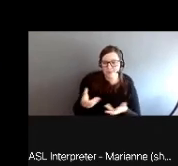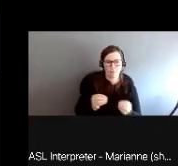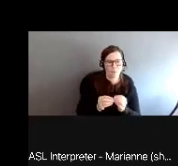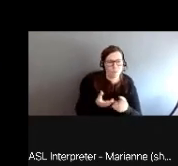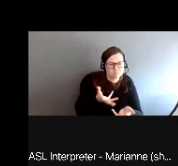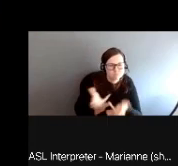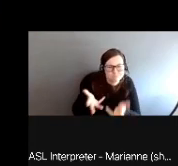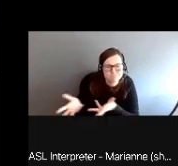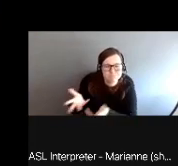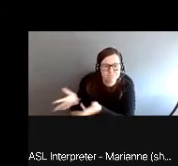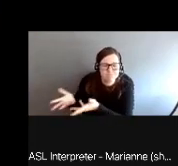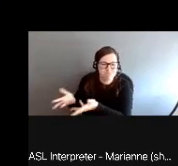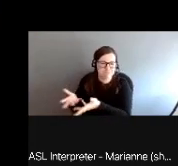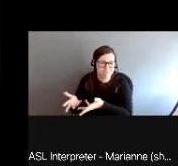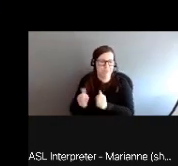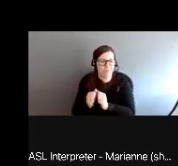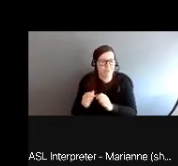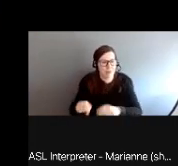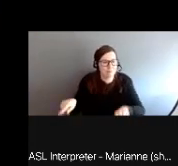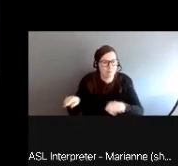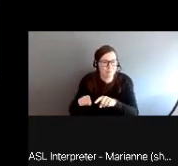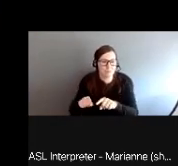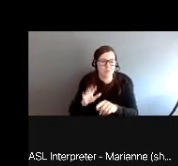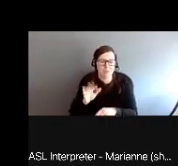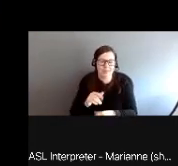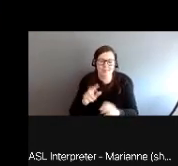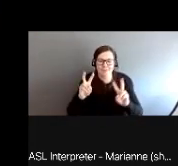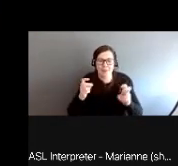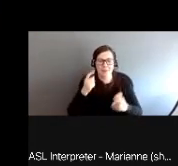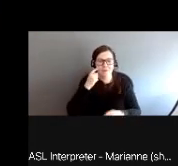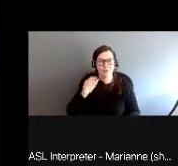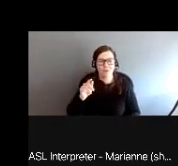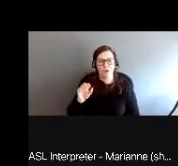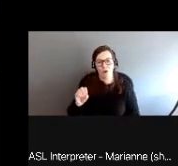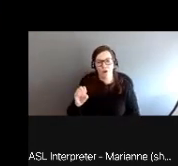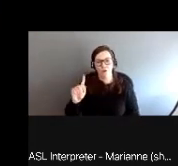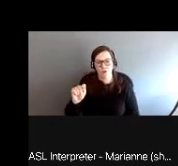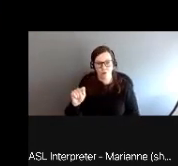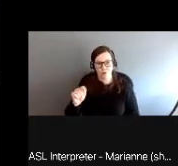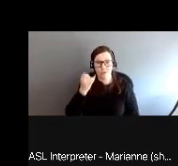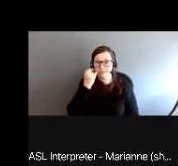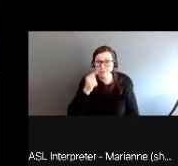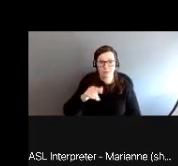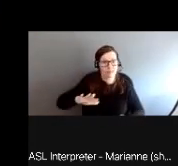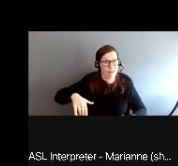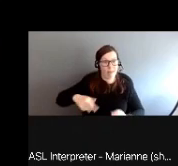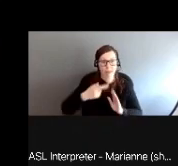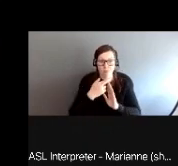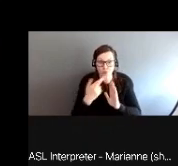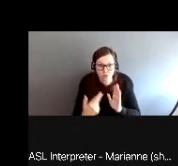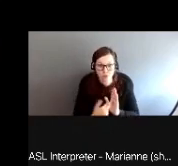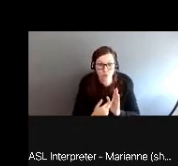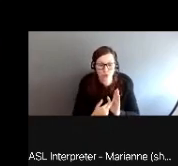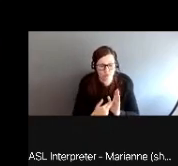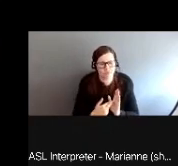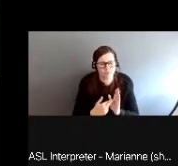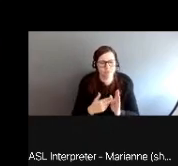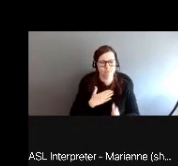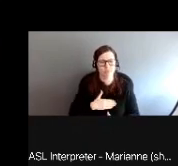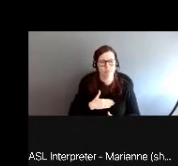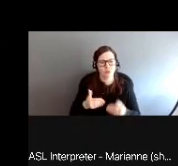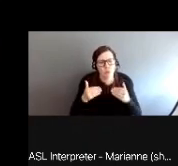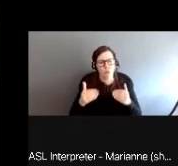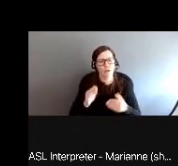well? So that's our topic for October. If you haven't registered yet, we really encourage you to add yourself to our list. We